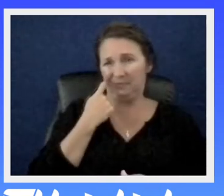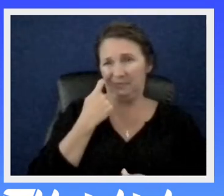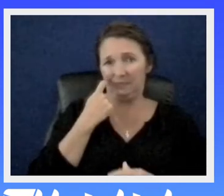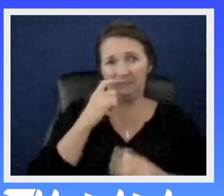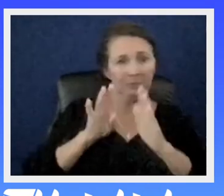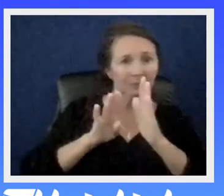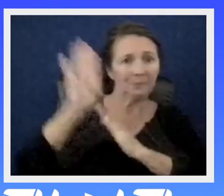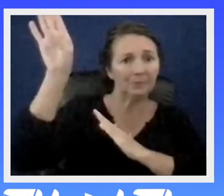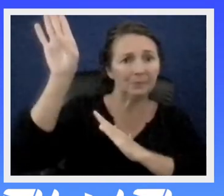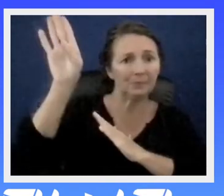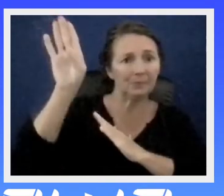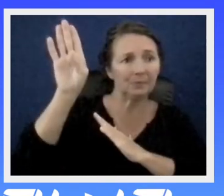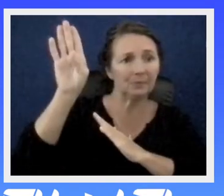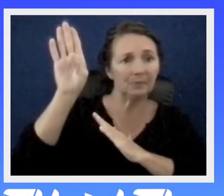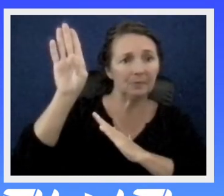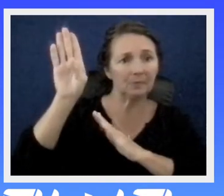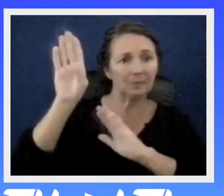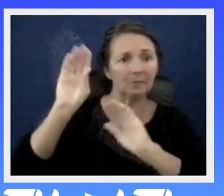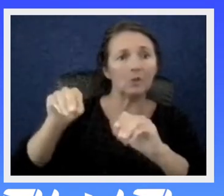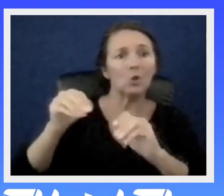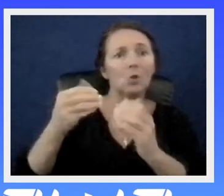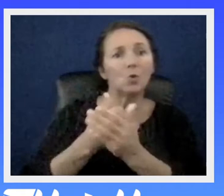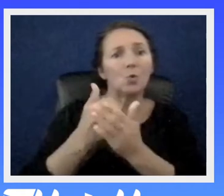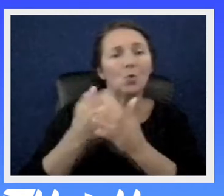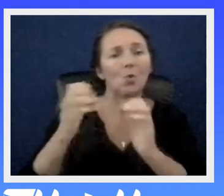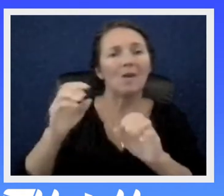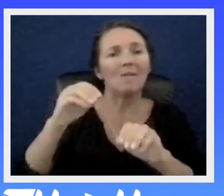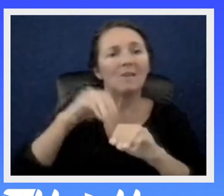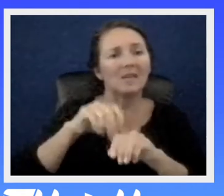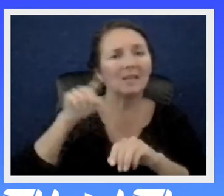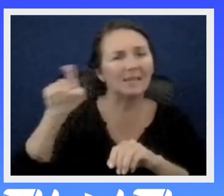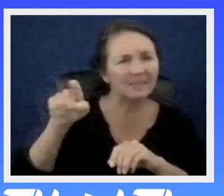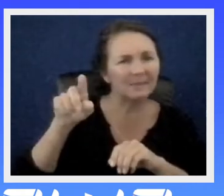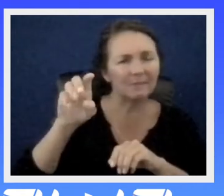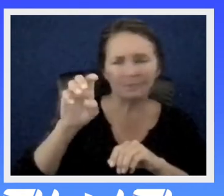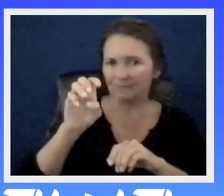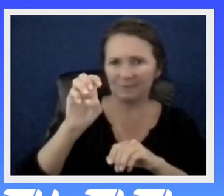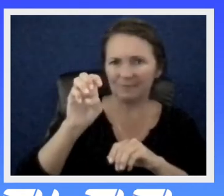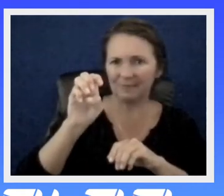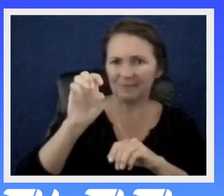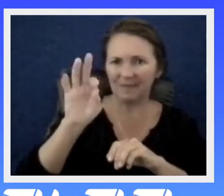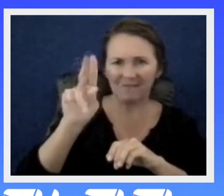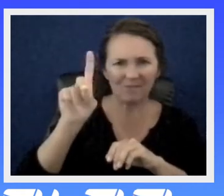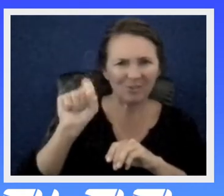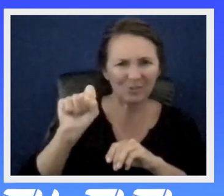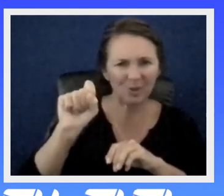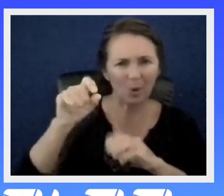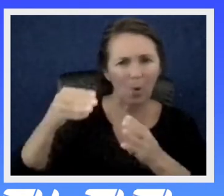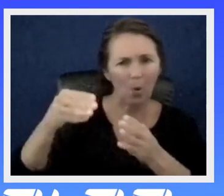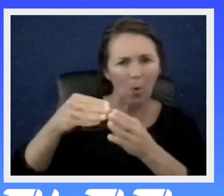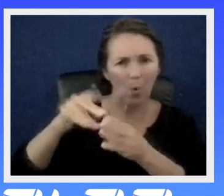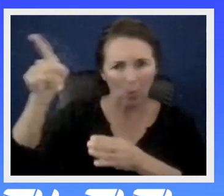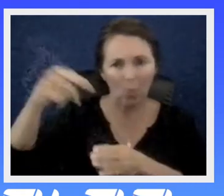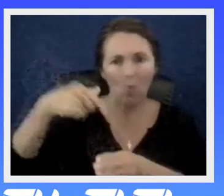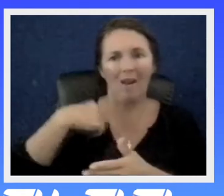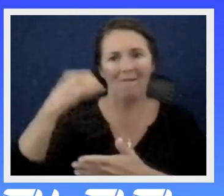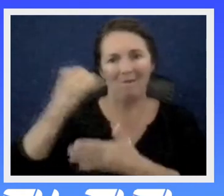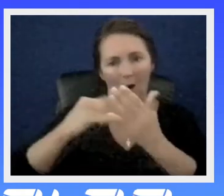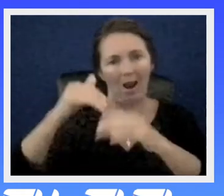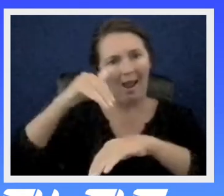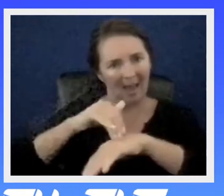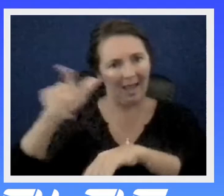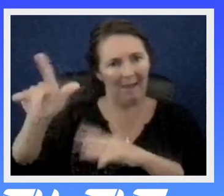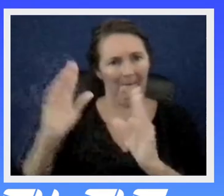implementation efforts in Upham Squanna to do an arts and innovation district, we had artists at the meetings.